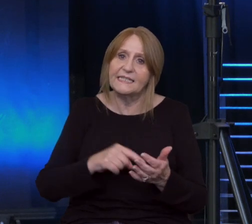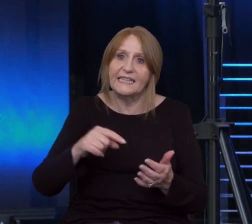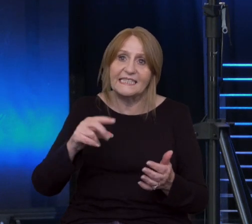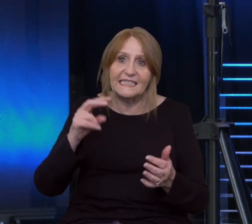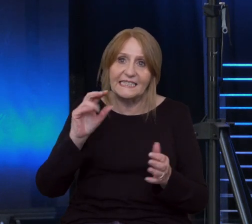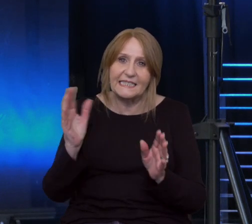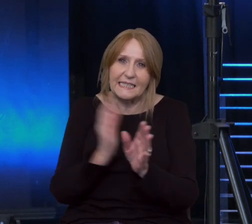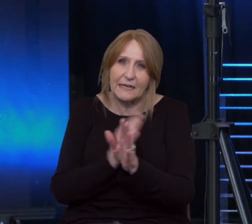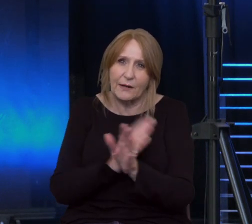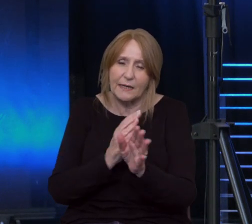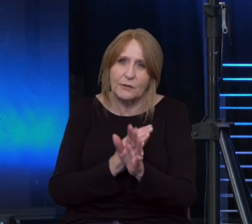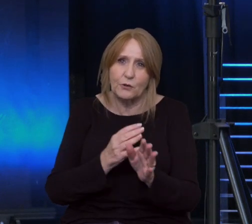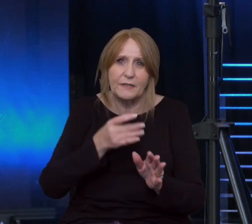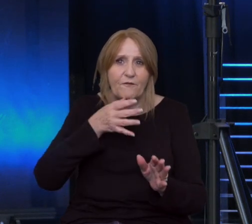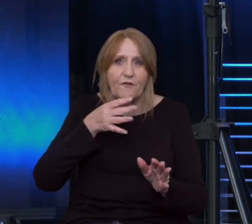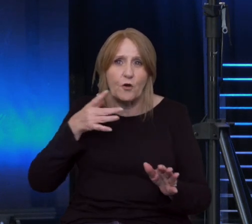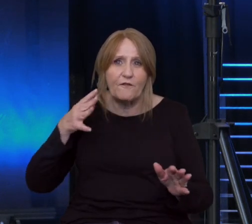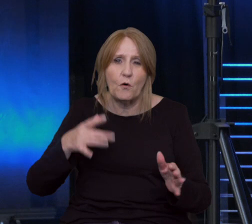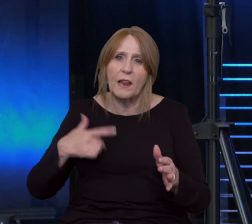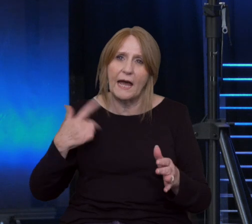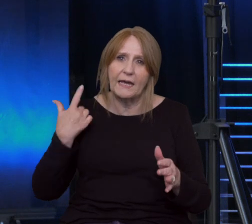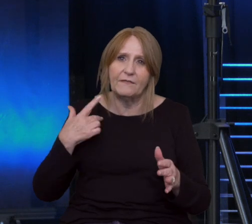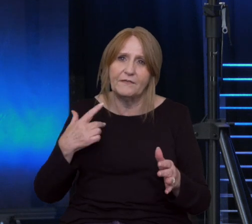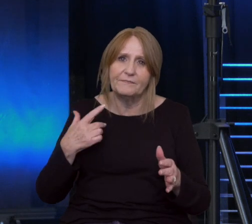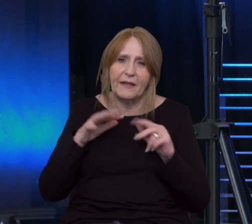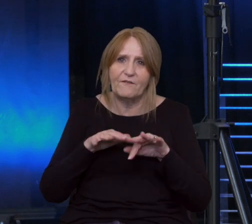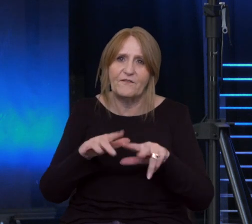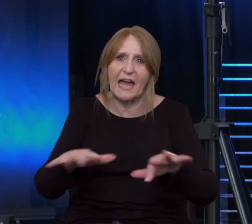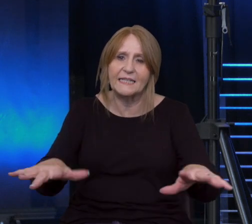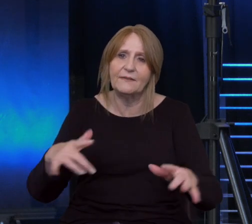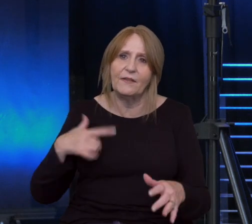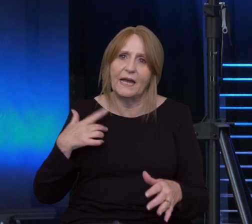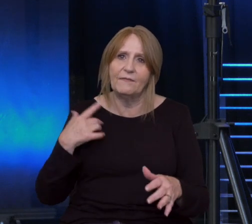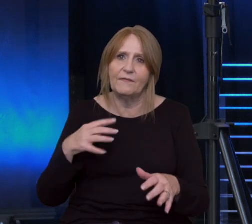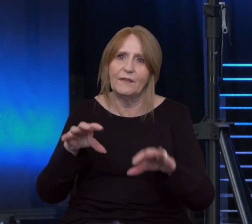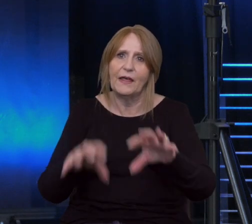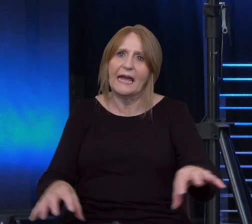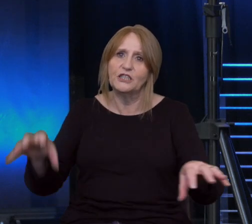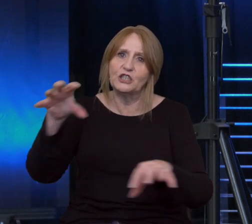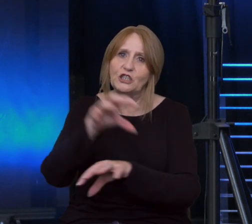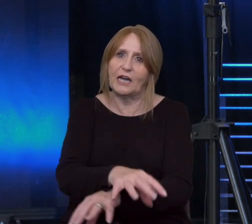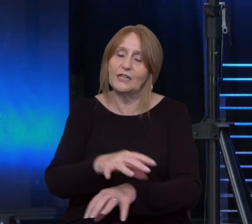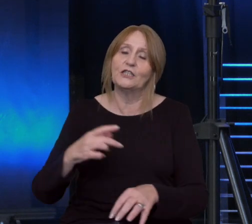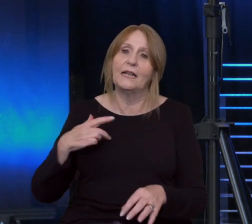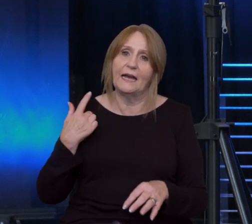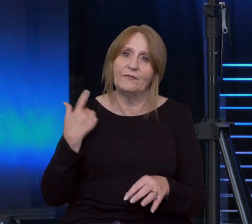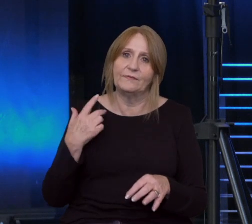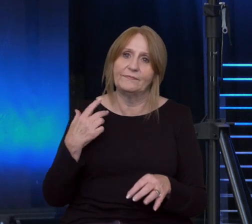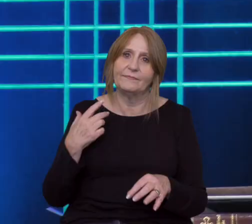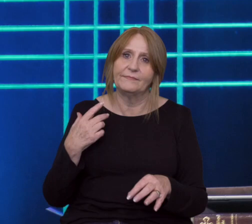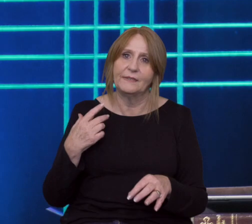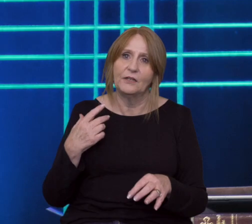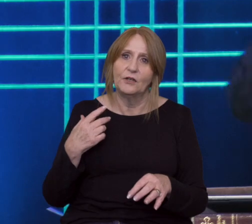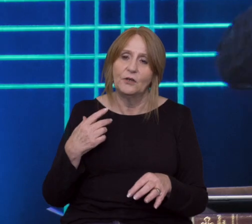very effective life, the exchanged life. So let's talk about taking ground, looking at